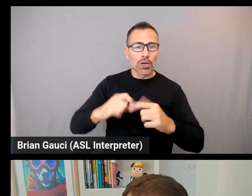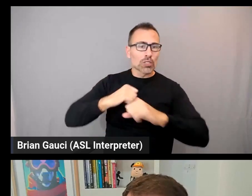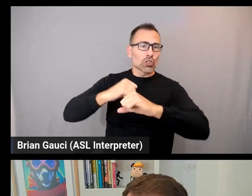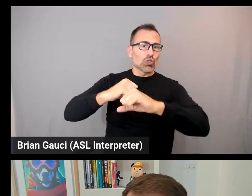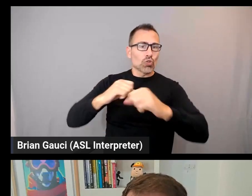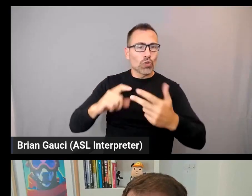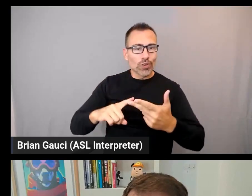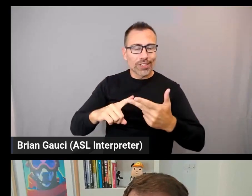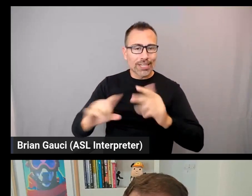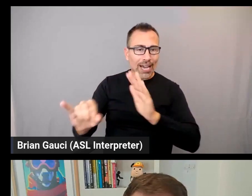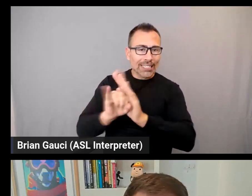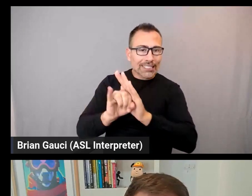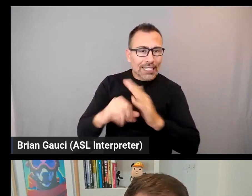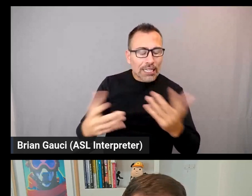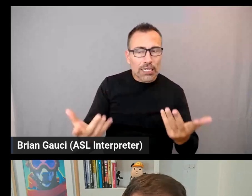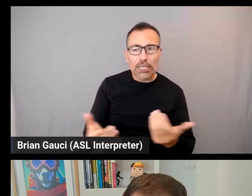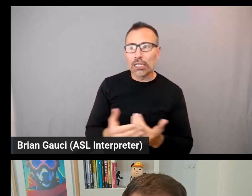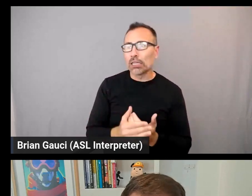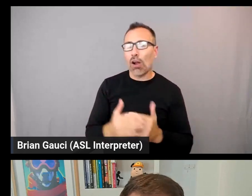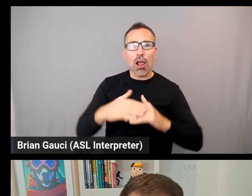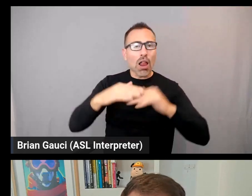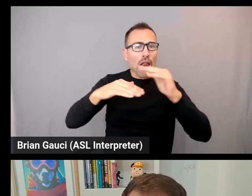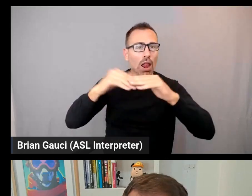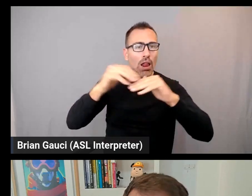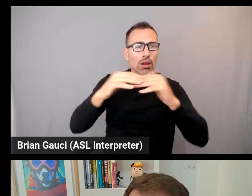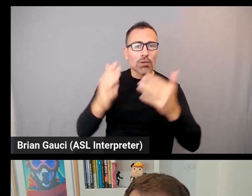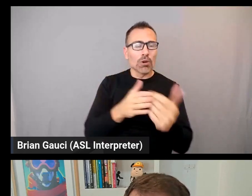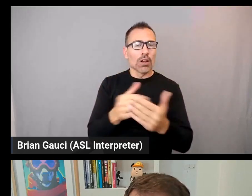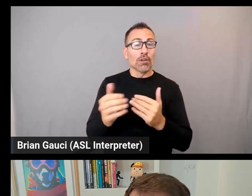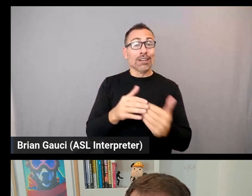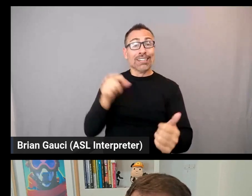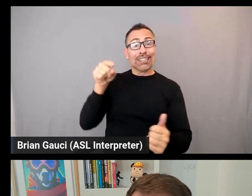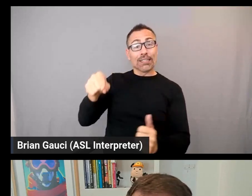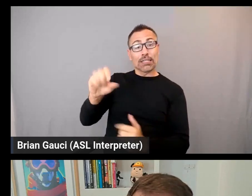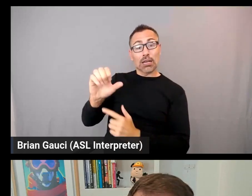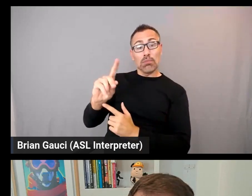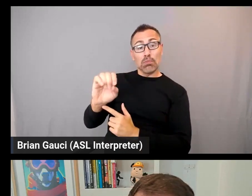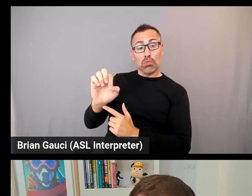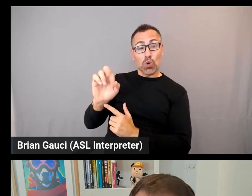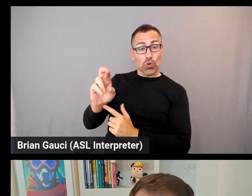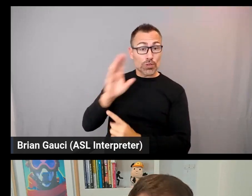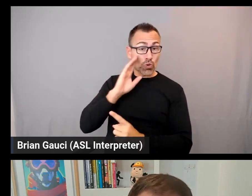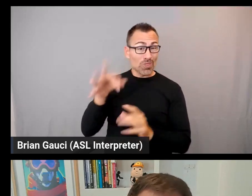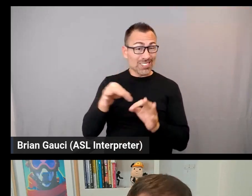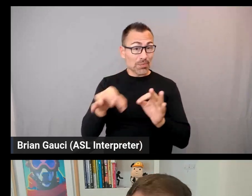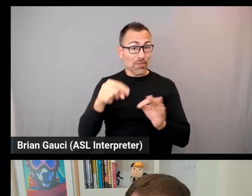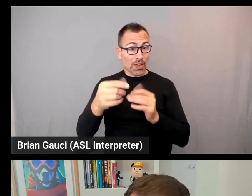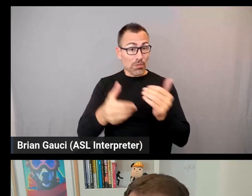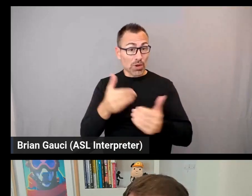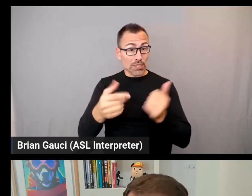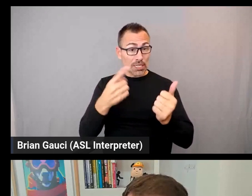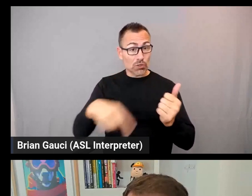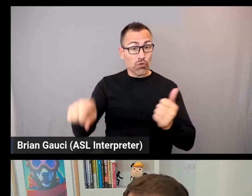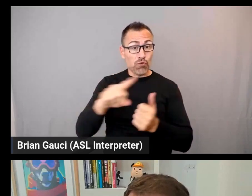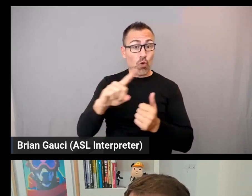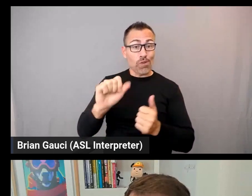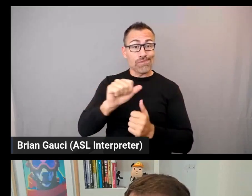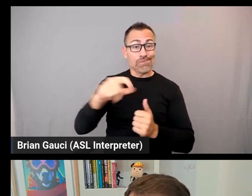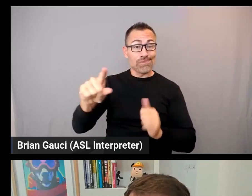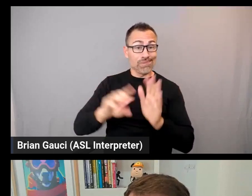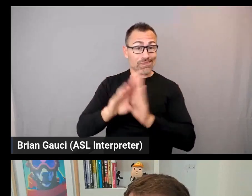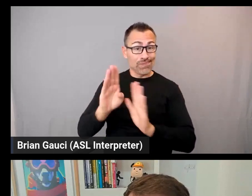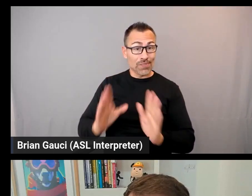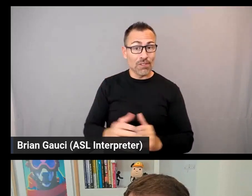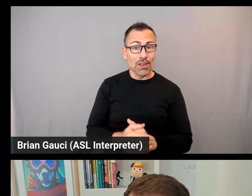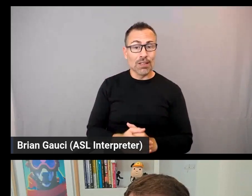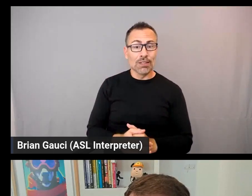Application Composer, I think, is going to simplify the whole process end to end for application developers. Yeah, and you mentioned that we're going to